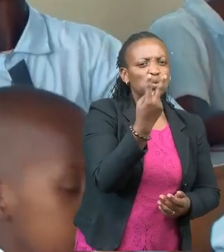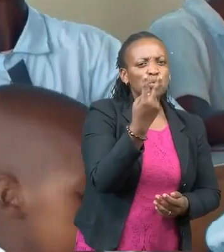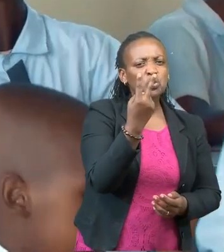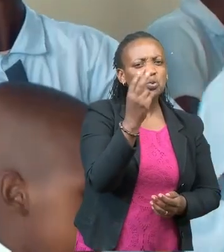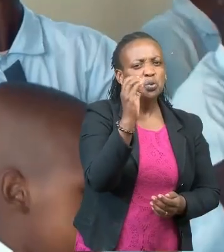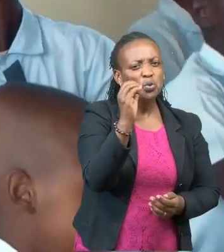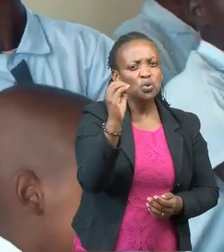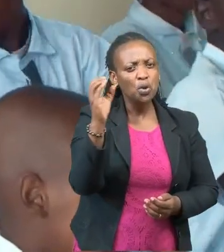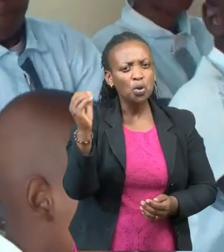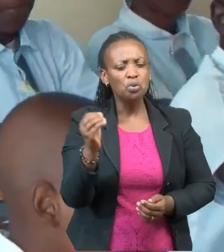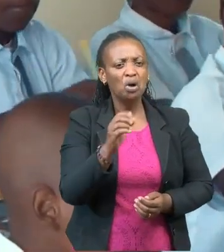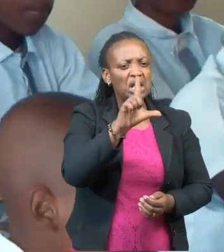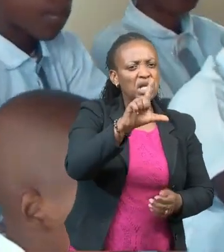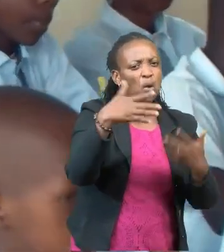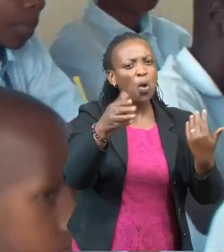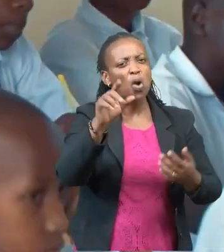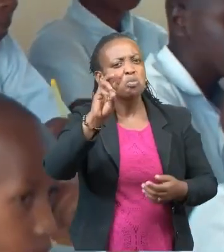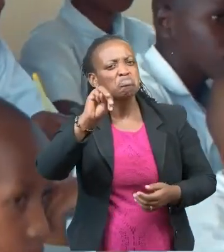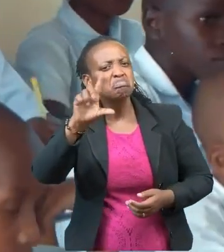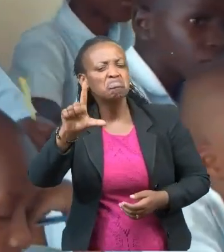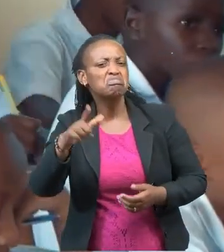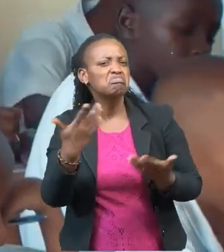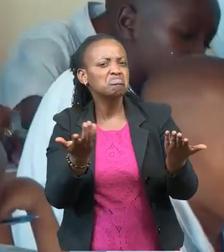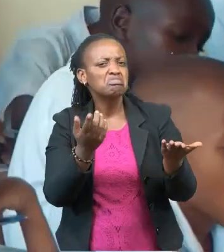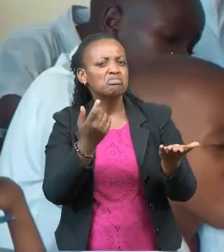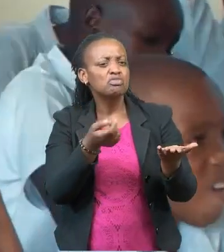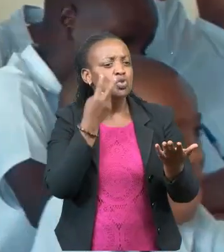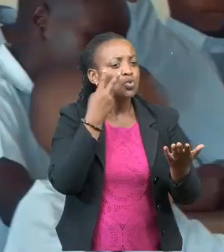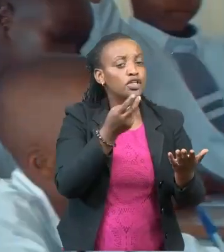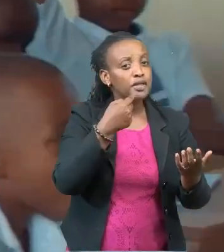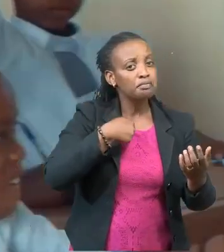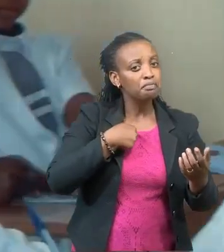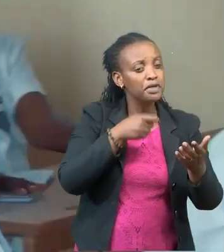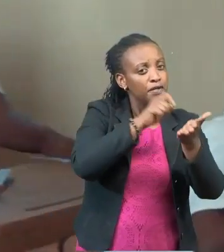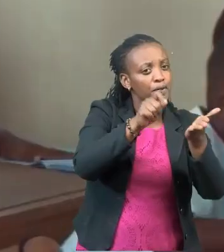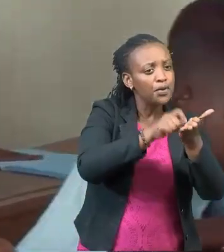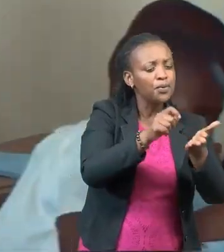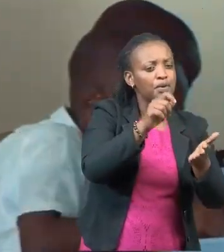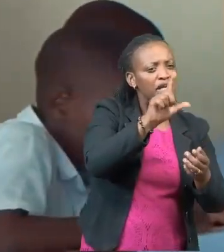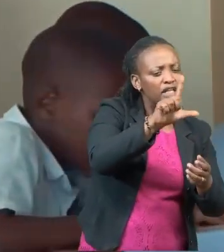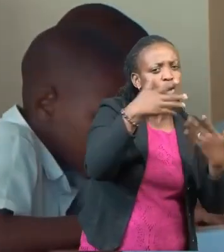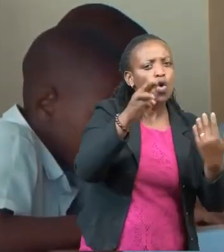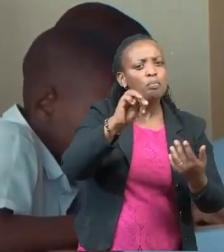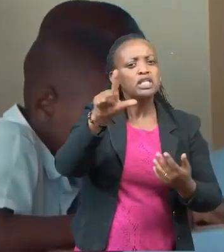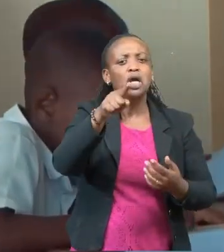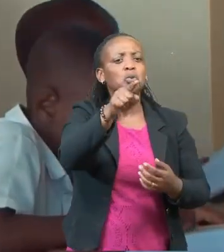What? Tell me the answer, the units. Give me the units. Don't you see, for me, I've been writing the units there.